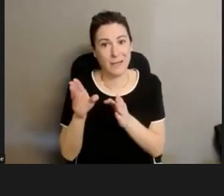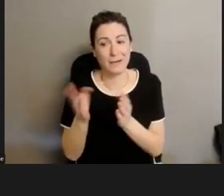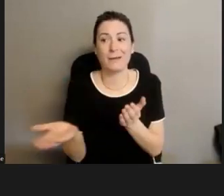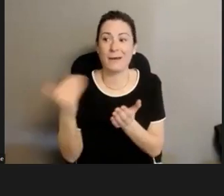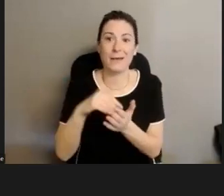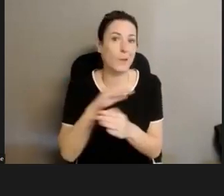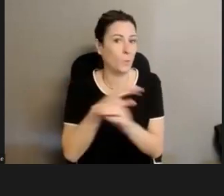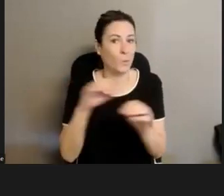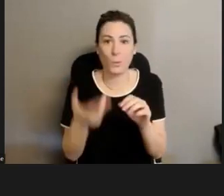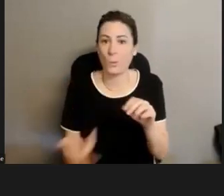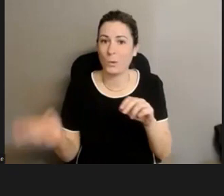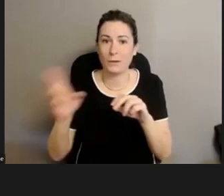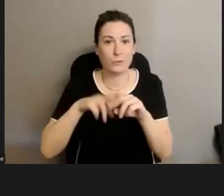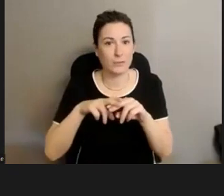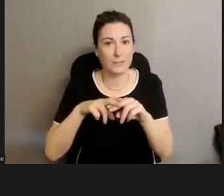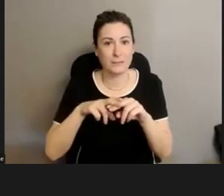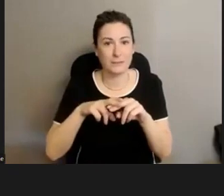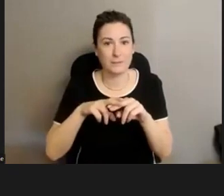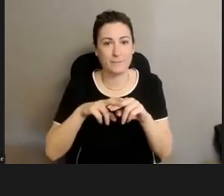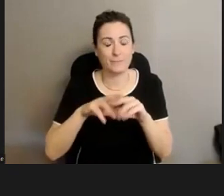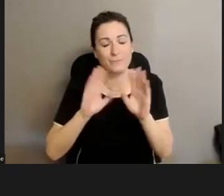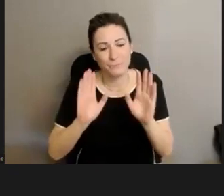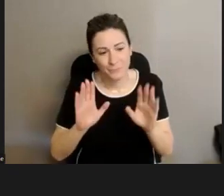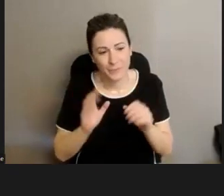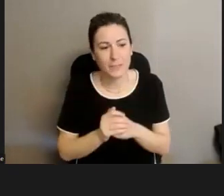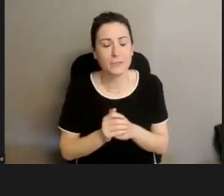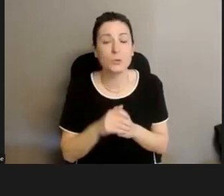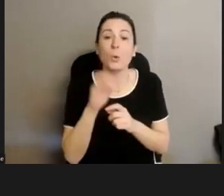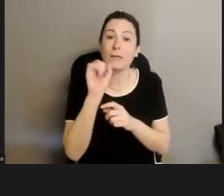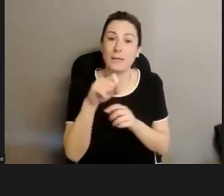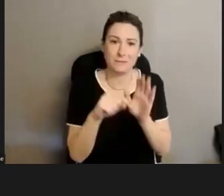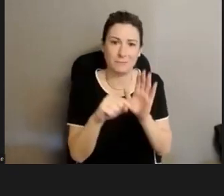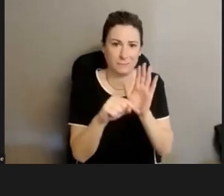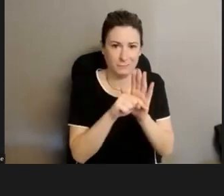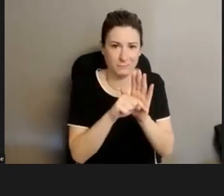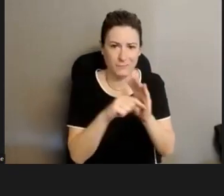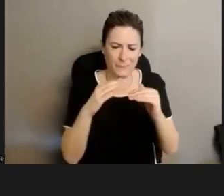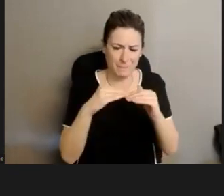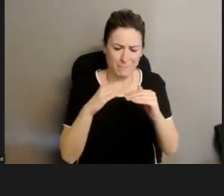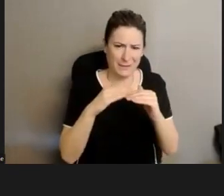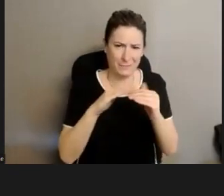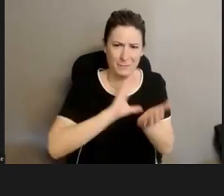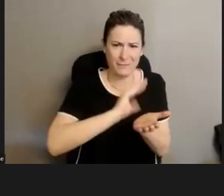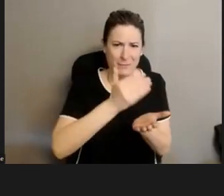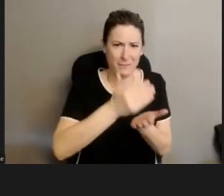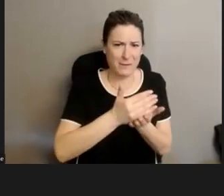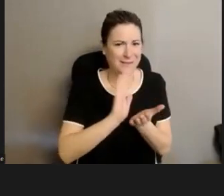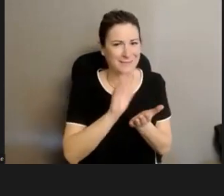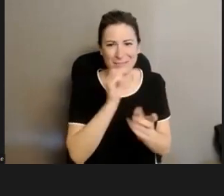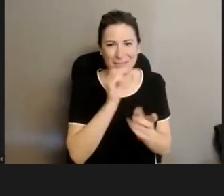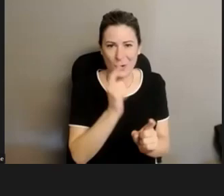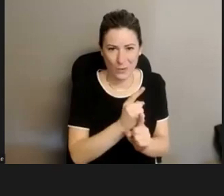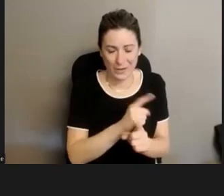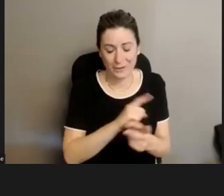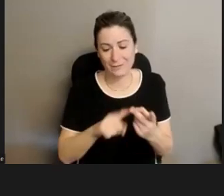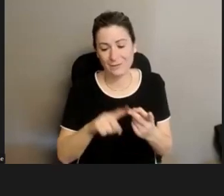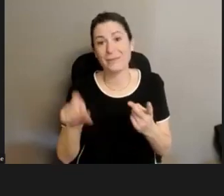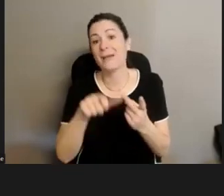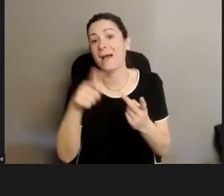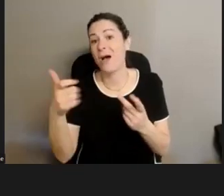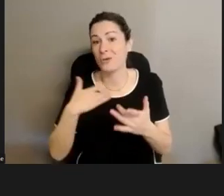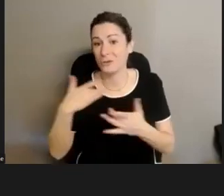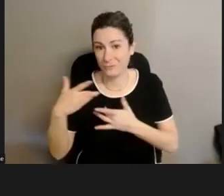it's not just the minimum amount of rate that's concerning. There's also, you know, other issues surrounding it, such as the spousal cap